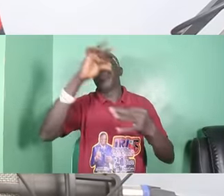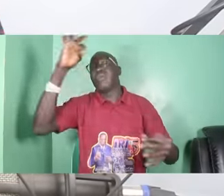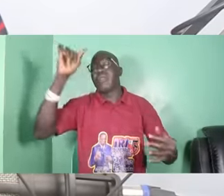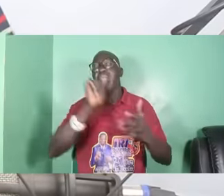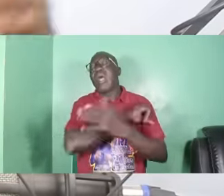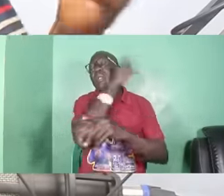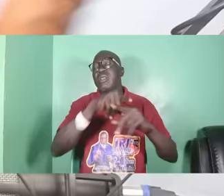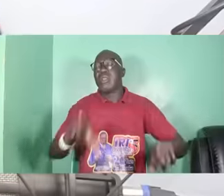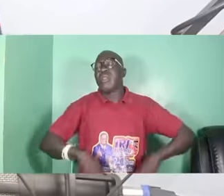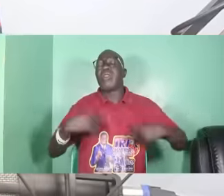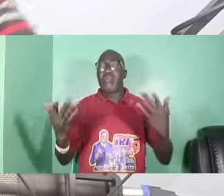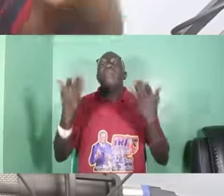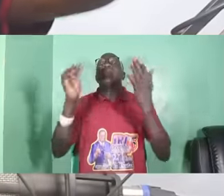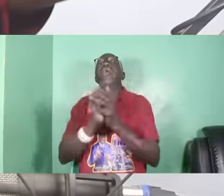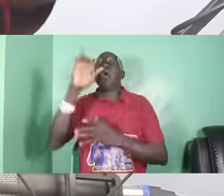call the spirit. Be Oluwa ti nbe.